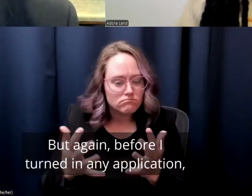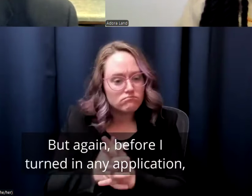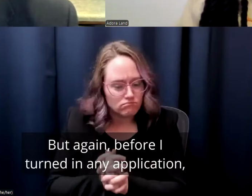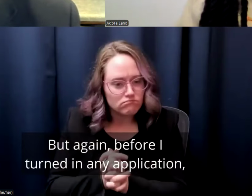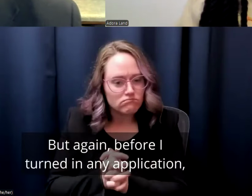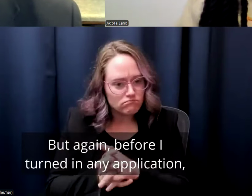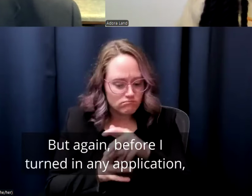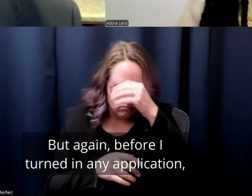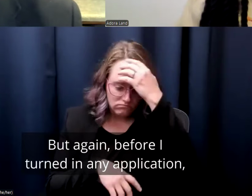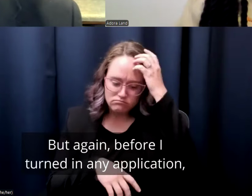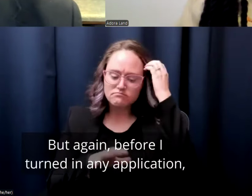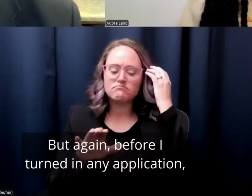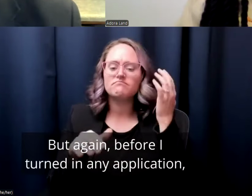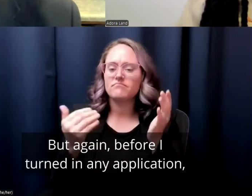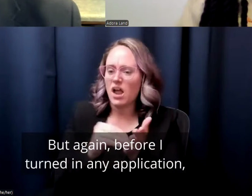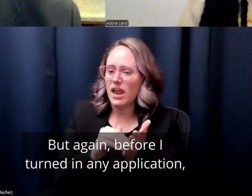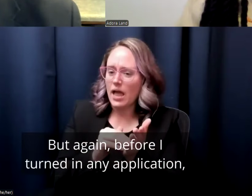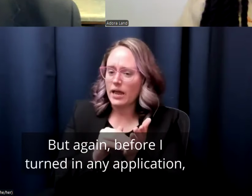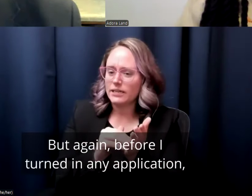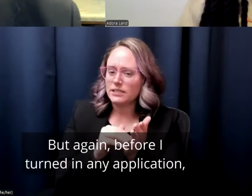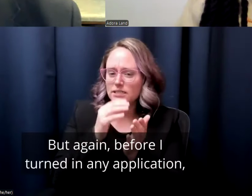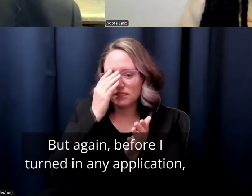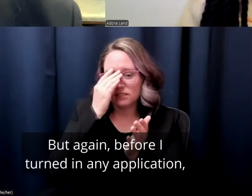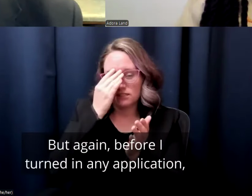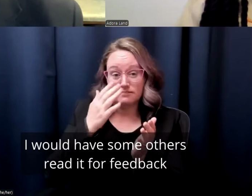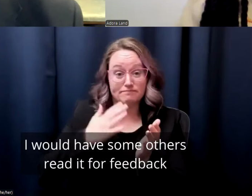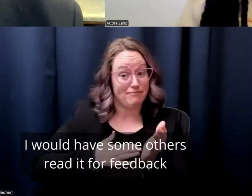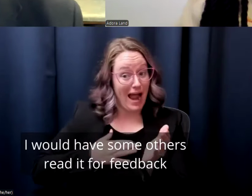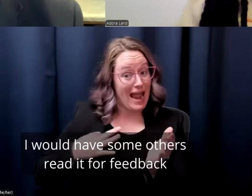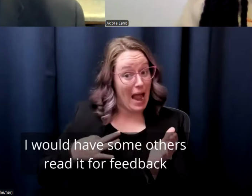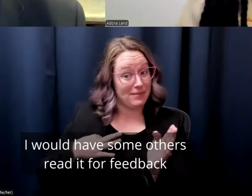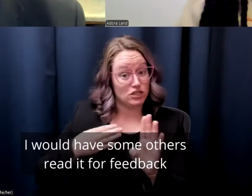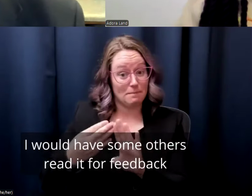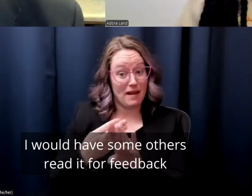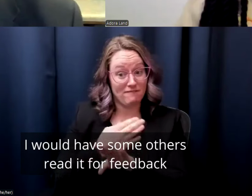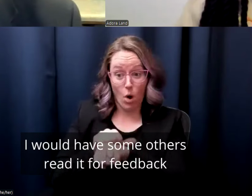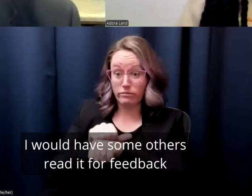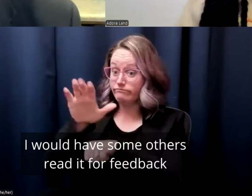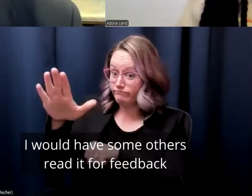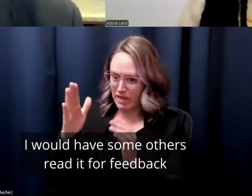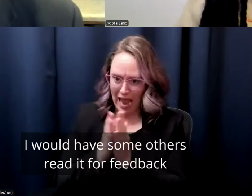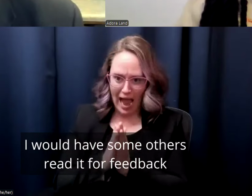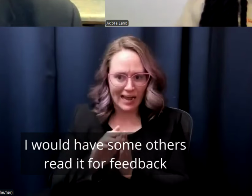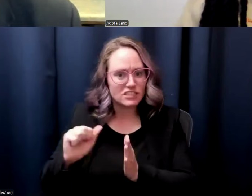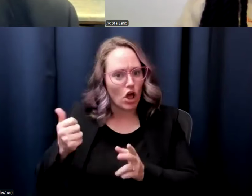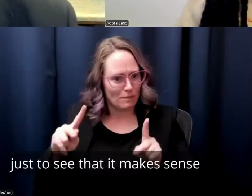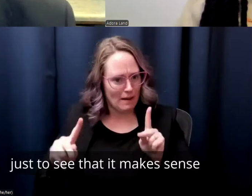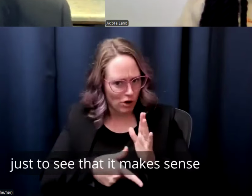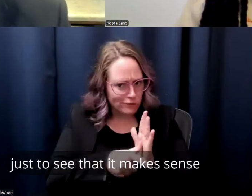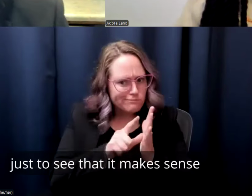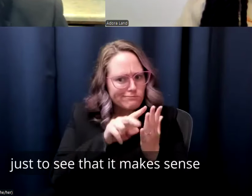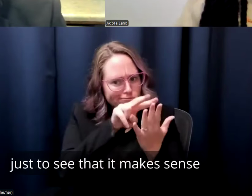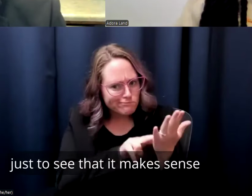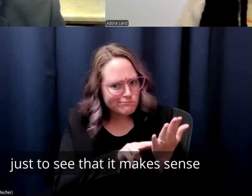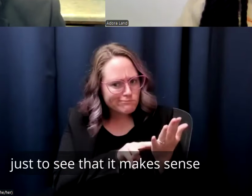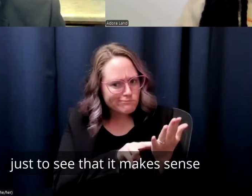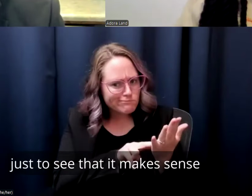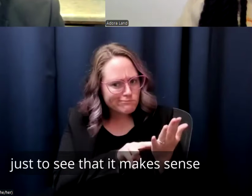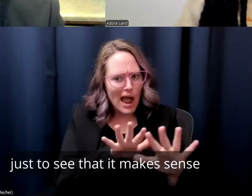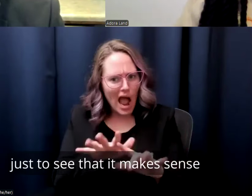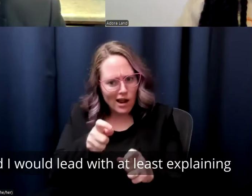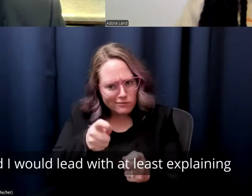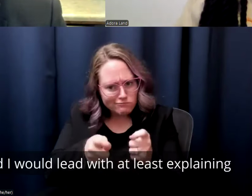But again, before I turned in any application, I would have some others read it for feedback just to see that it